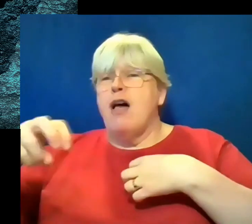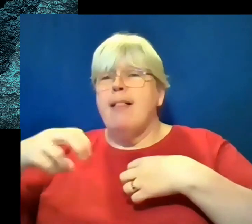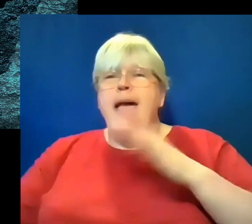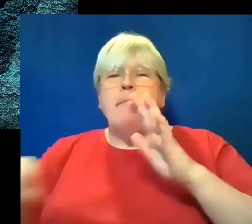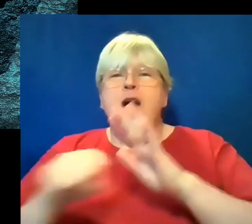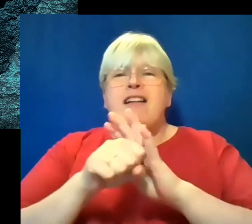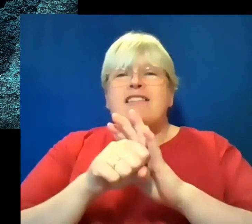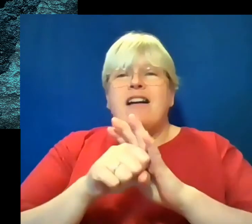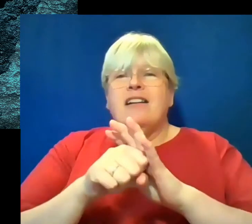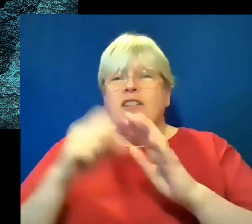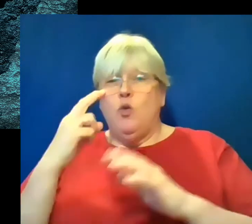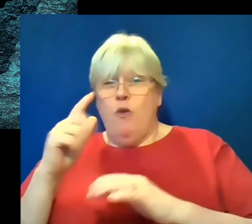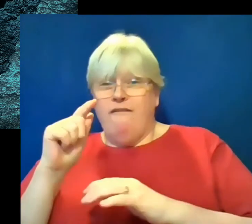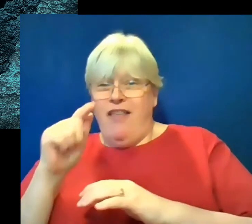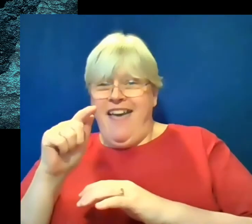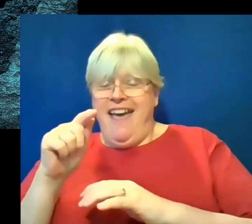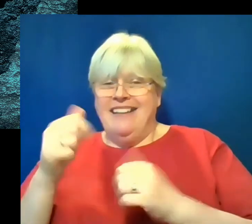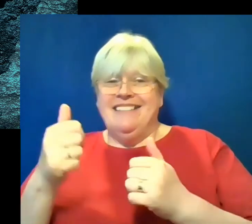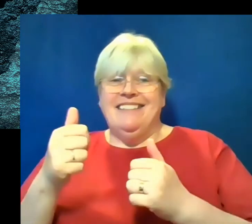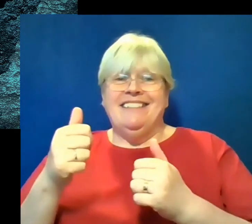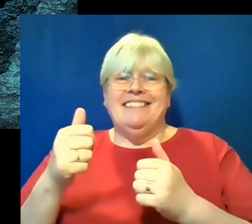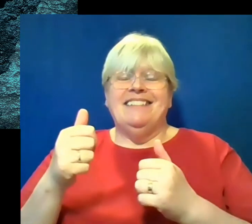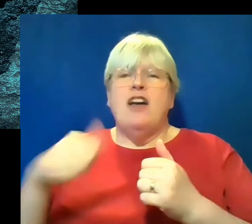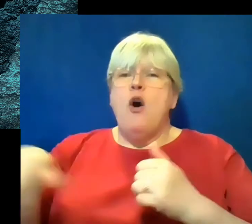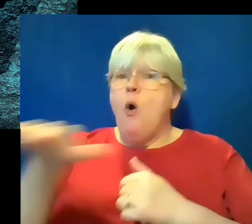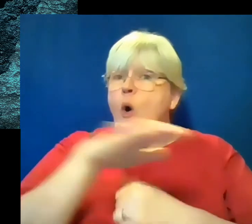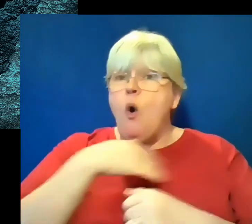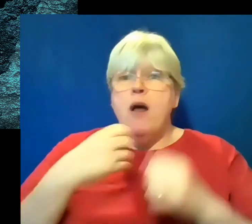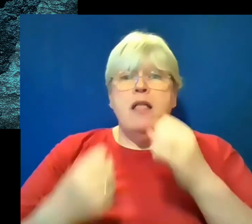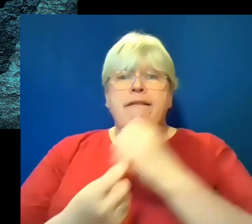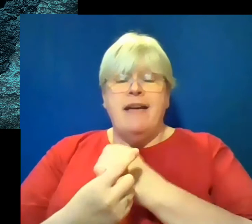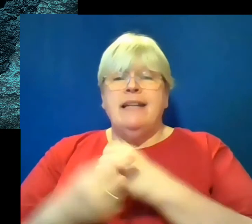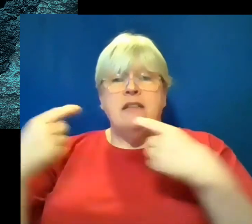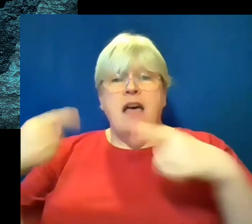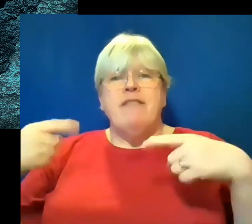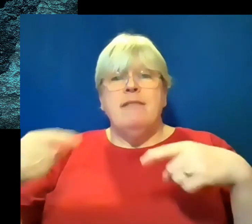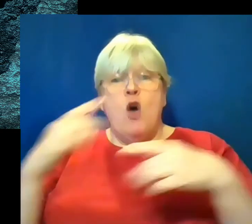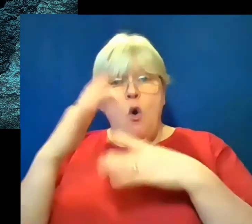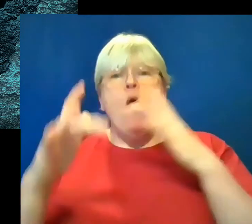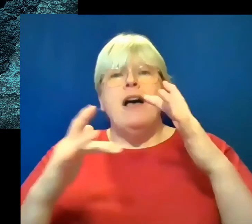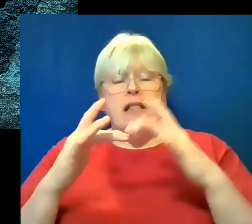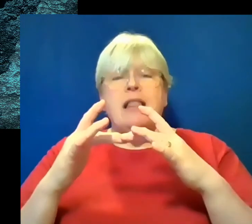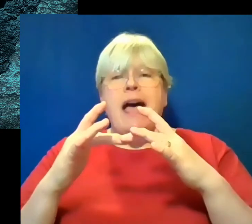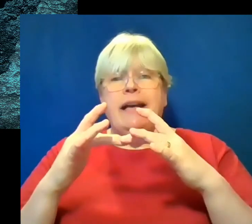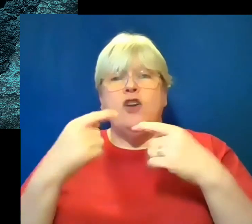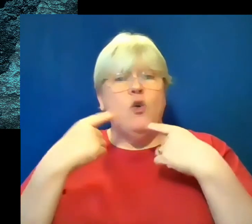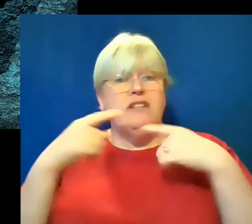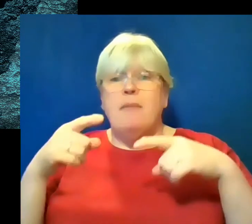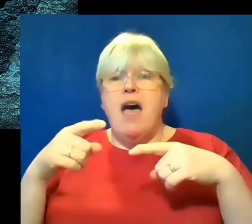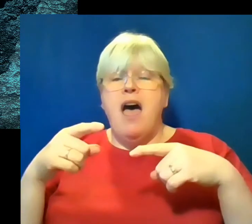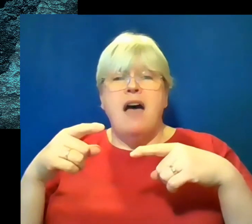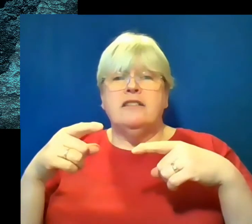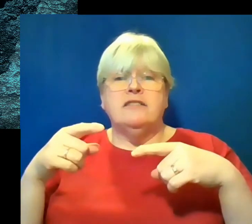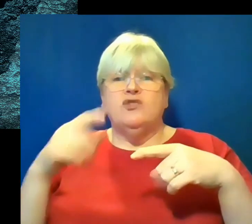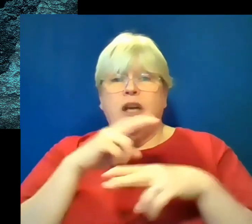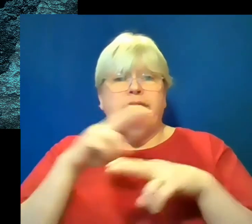that. All the events are going to be available online on demand, so you can view them at your own